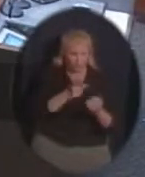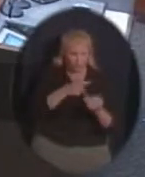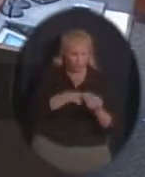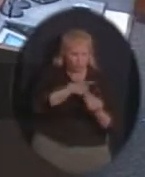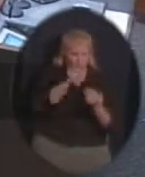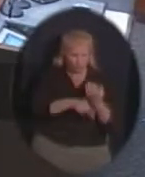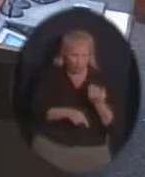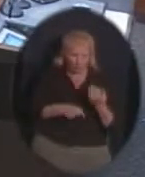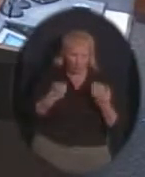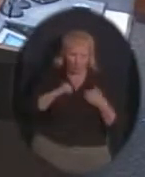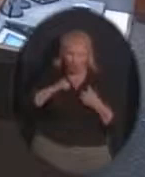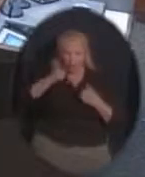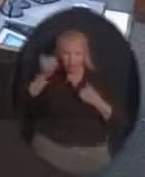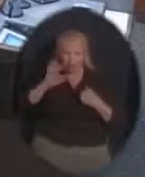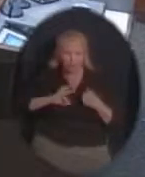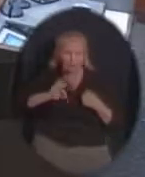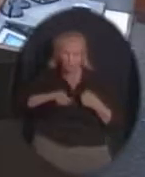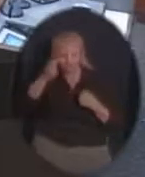benefits for our children.